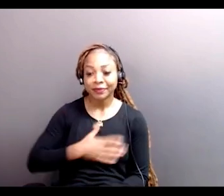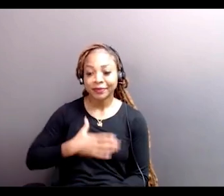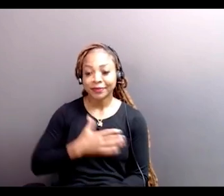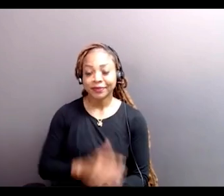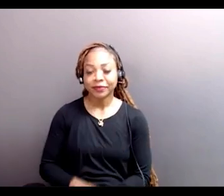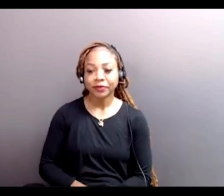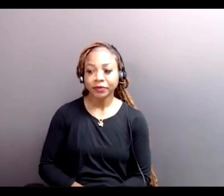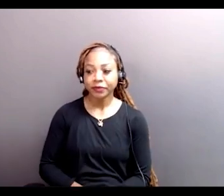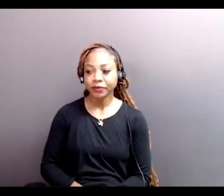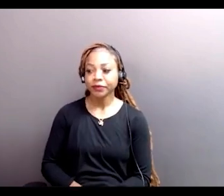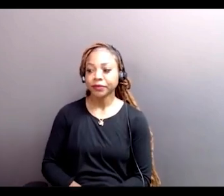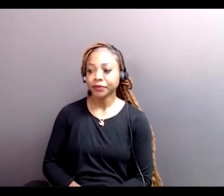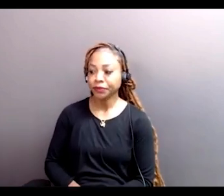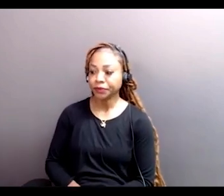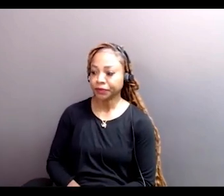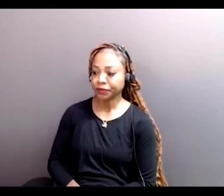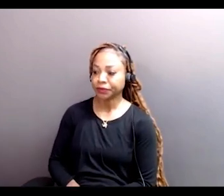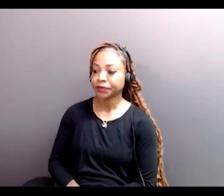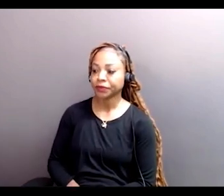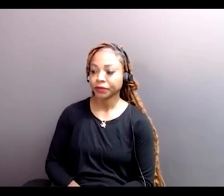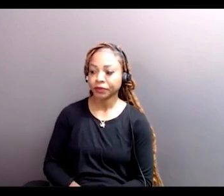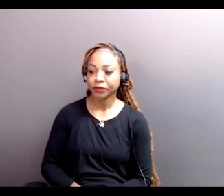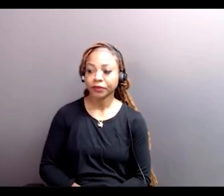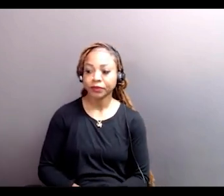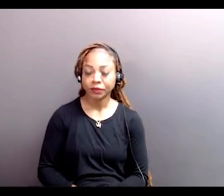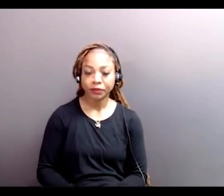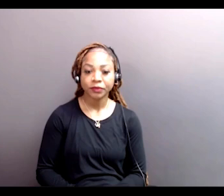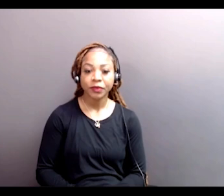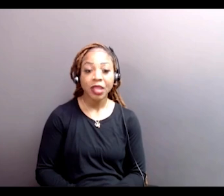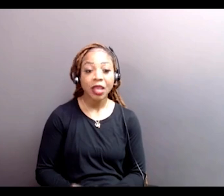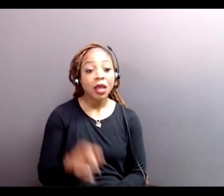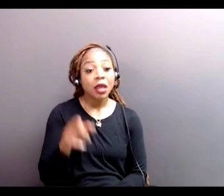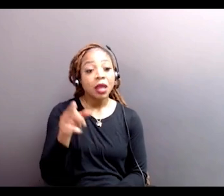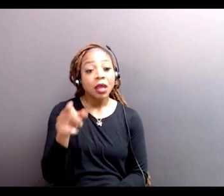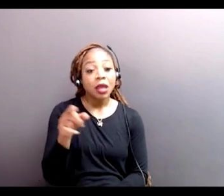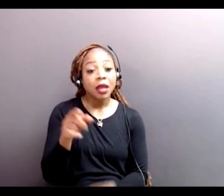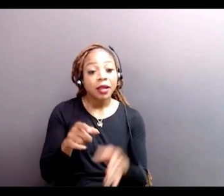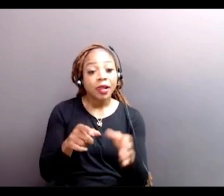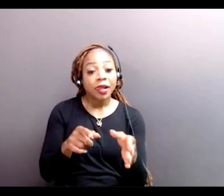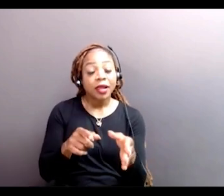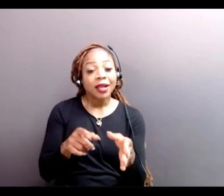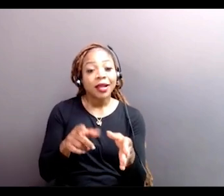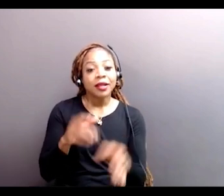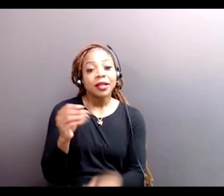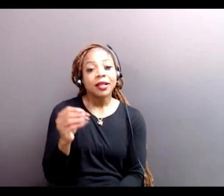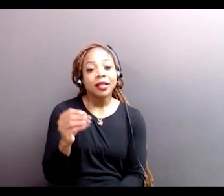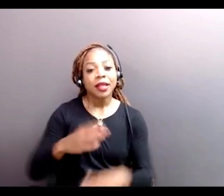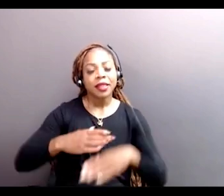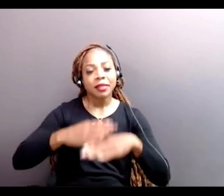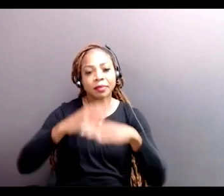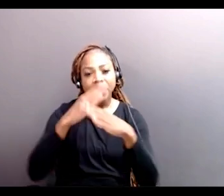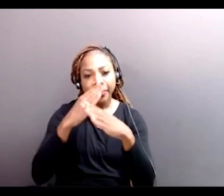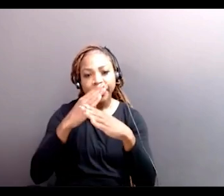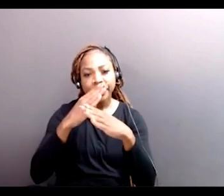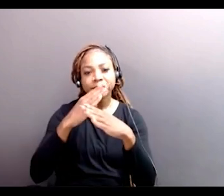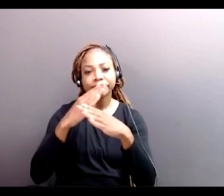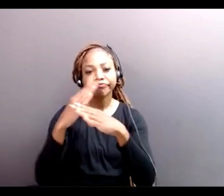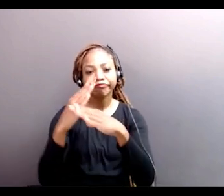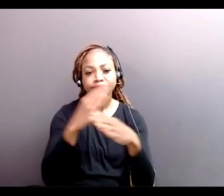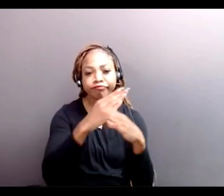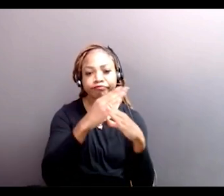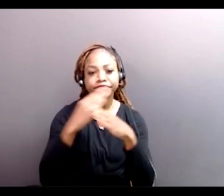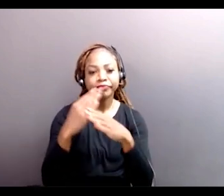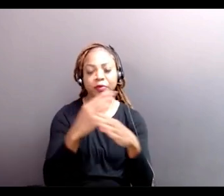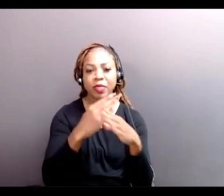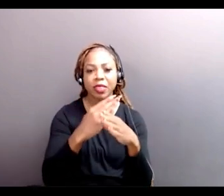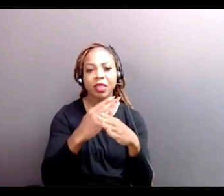just want to talk, so this is what we see in those barriers, and I'm just going to do a brief overview here. But remember the slide,